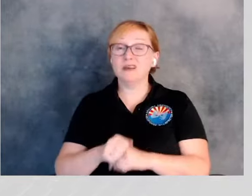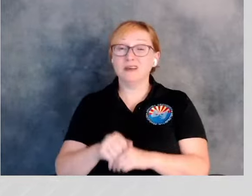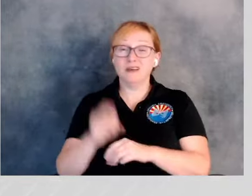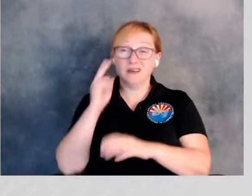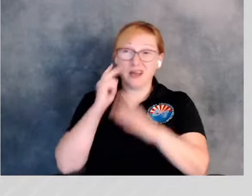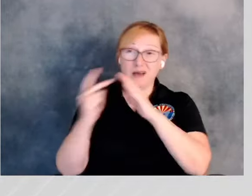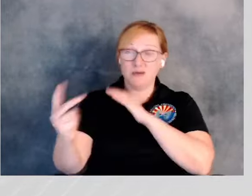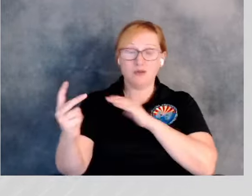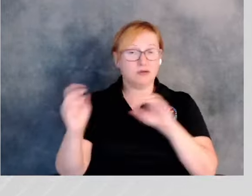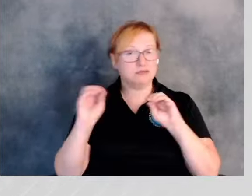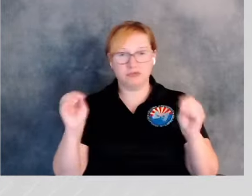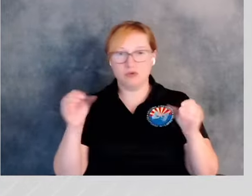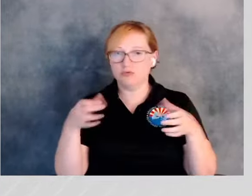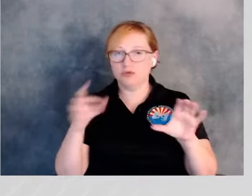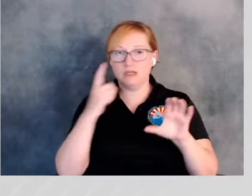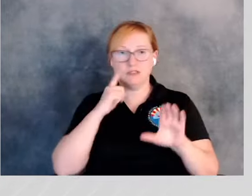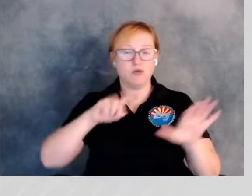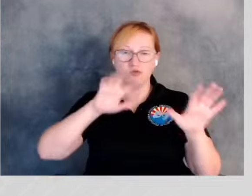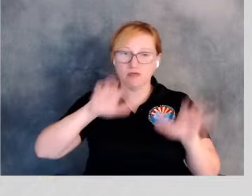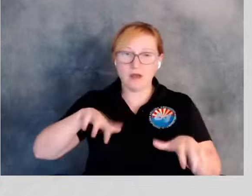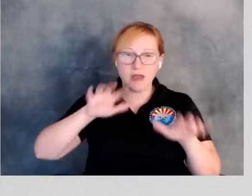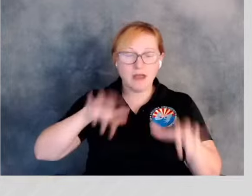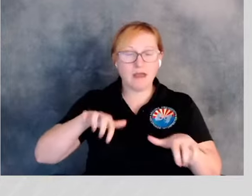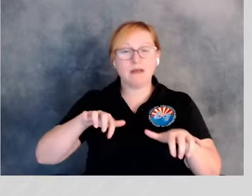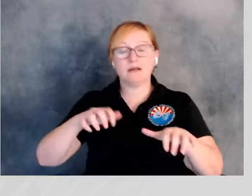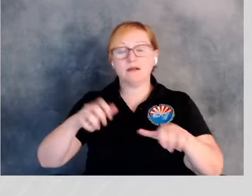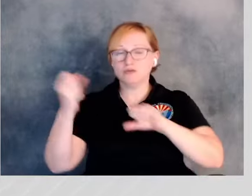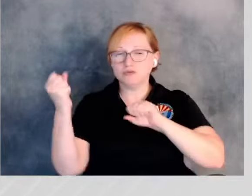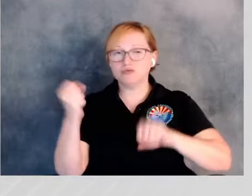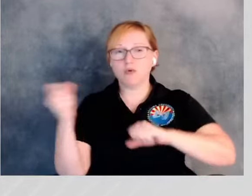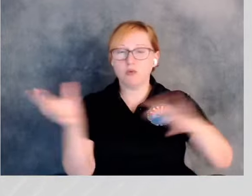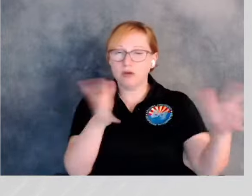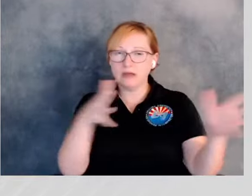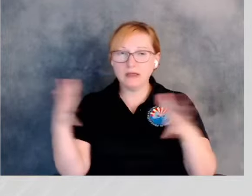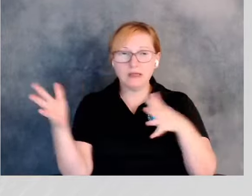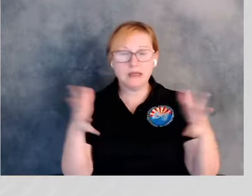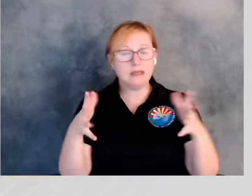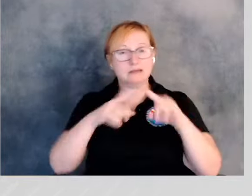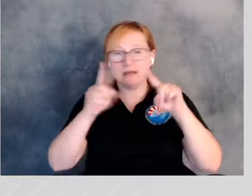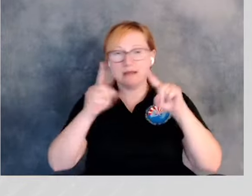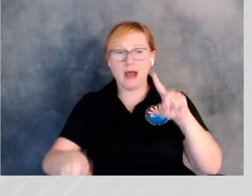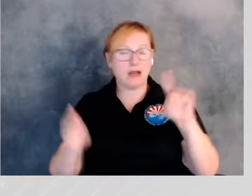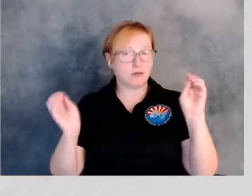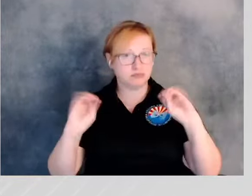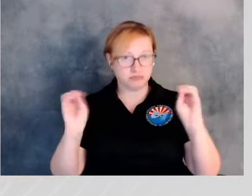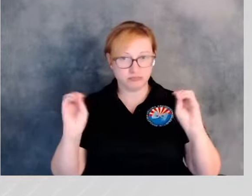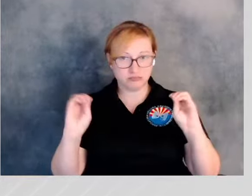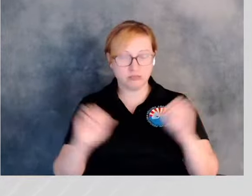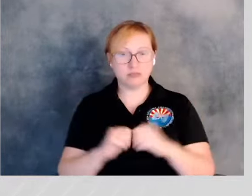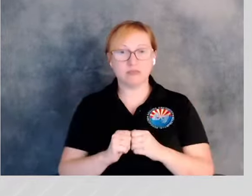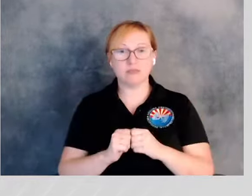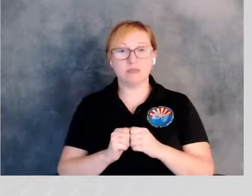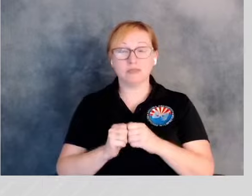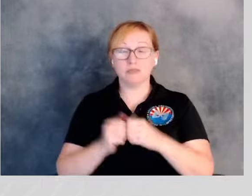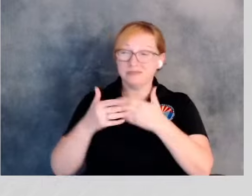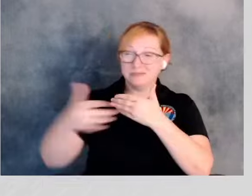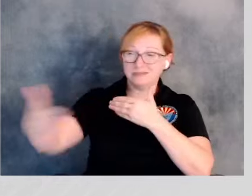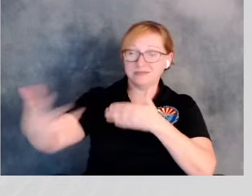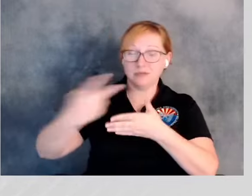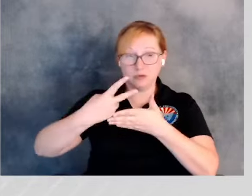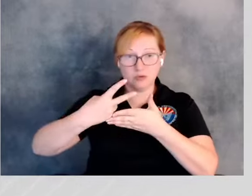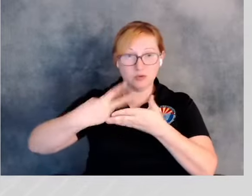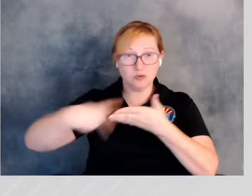winds. So continue not to see any of that. And overall, looking at the next 2 weeks, I expect continued warmer than